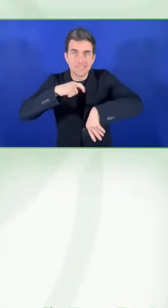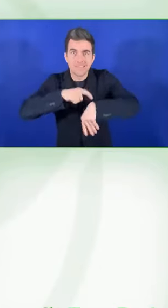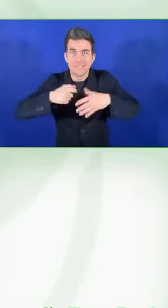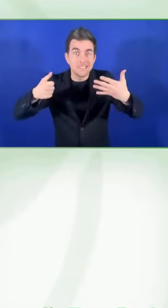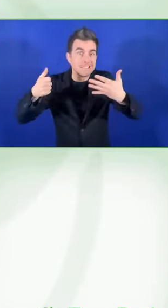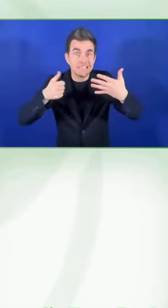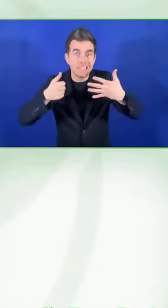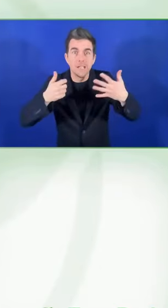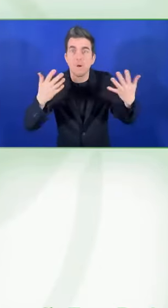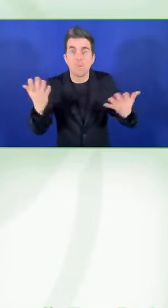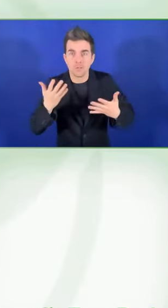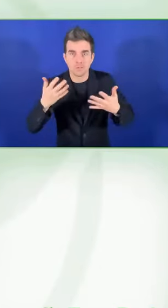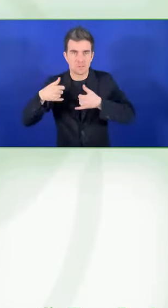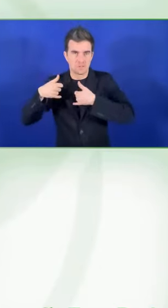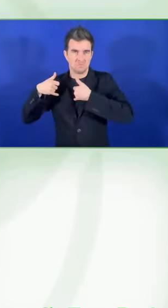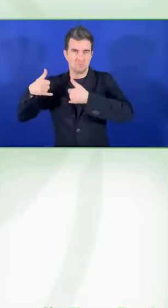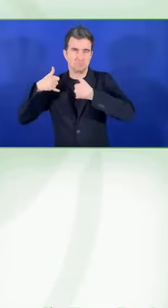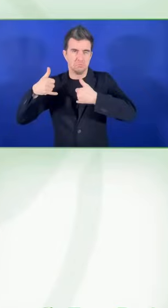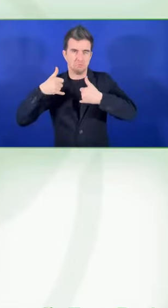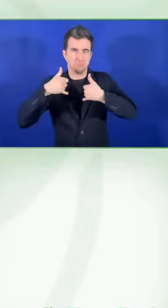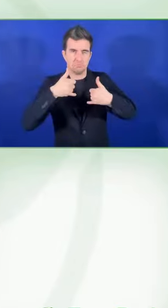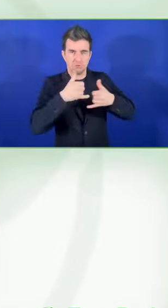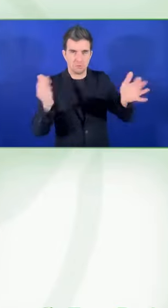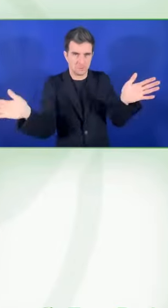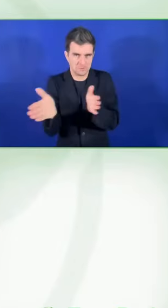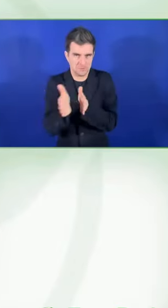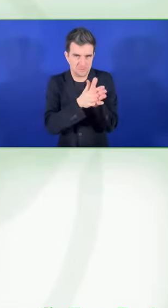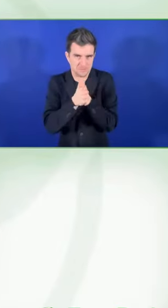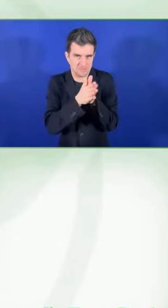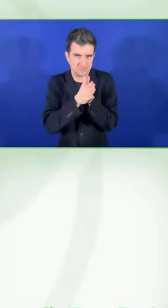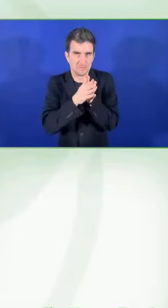Okay, Minister? Minister.